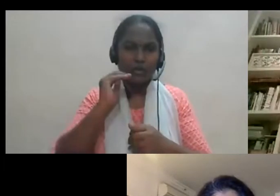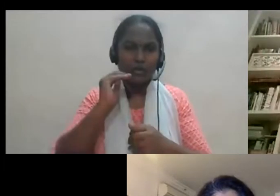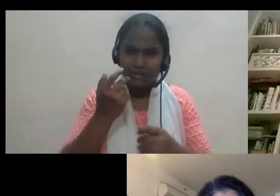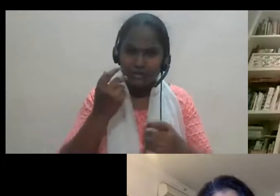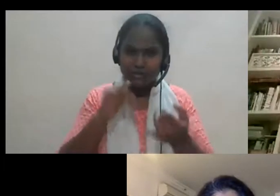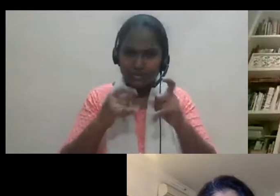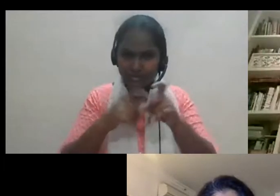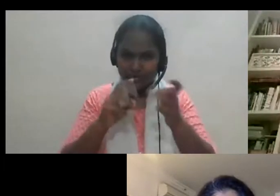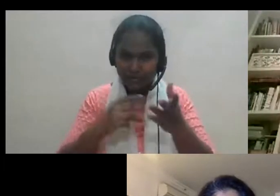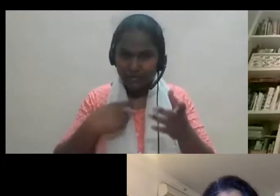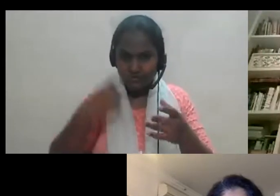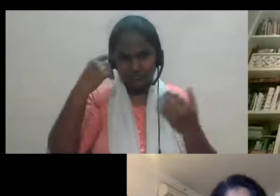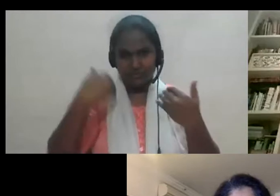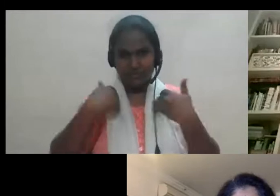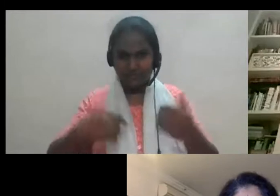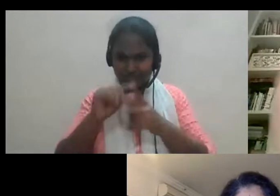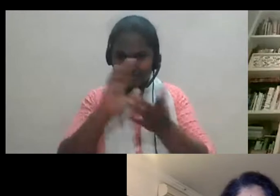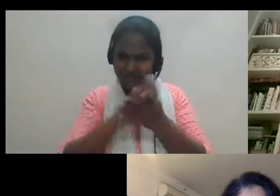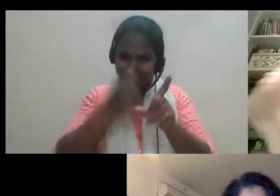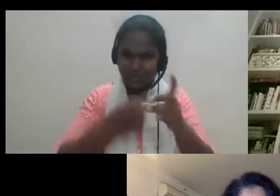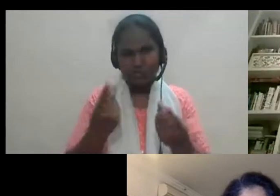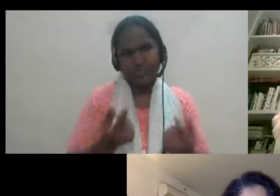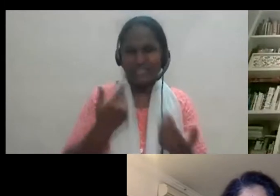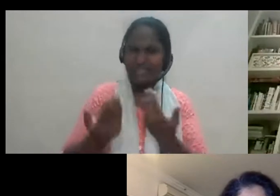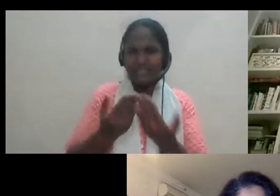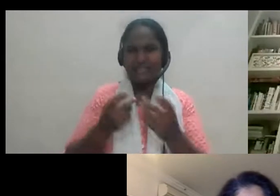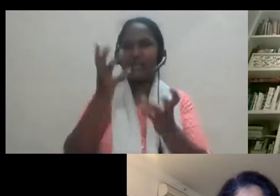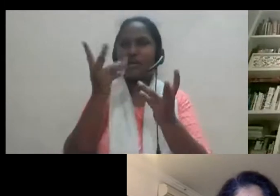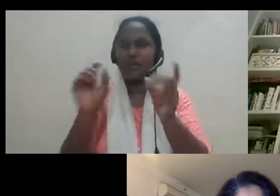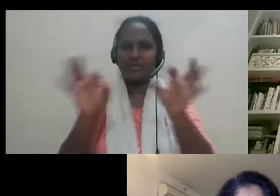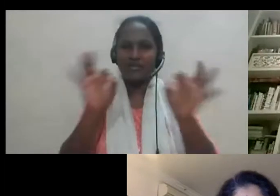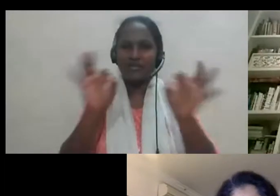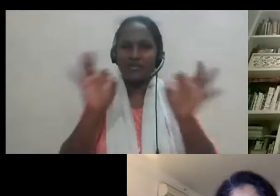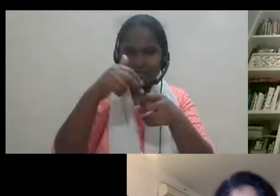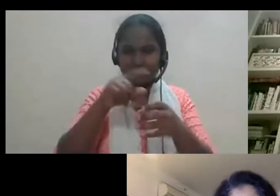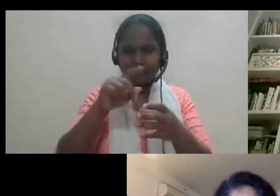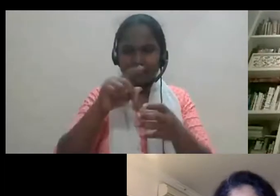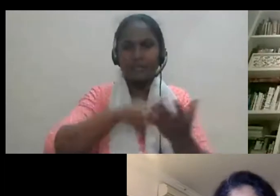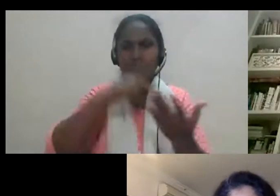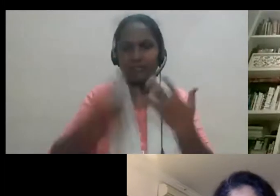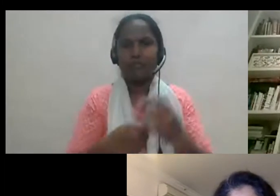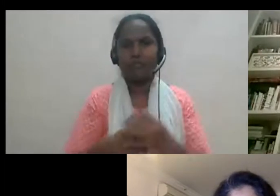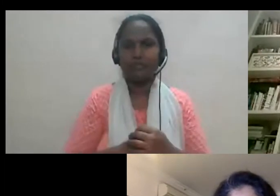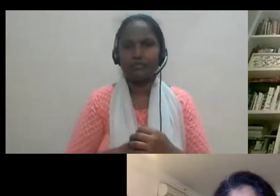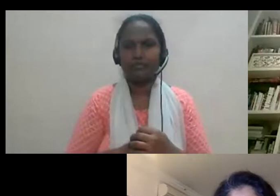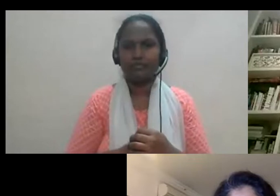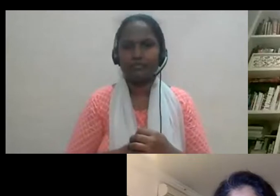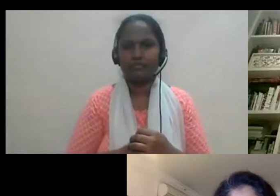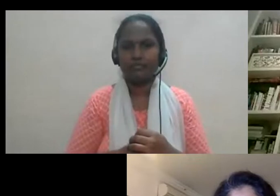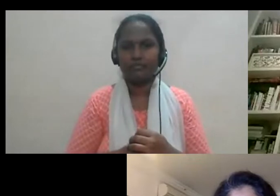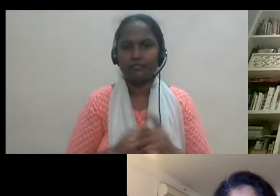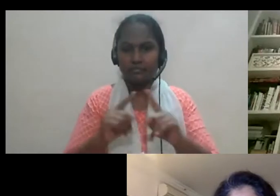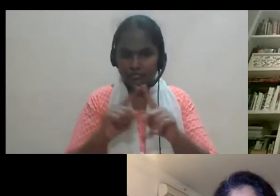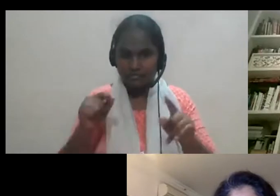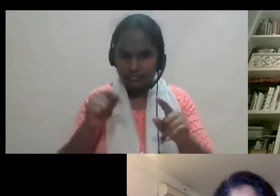when we are in a physical, it's quite easy because you count the people participating in your programs. But in